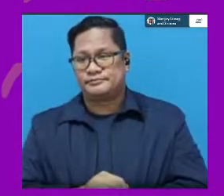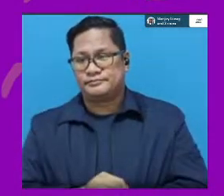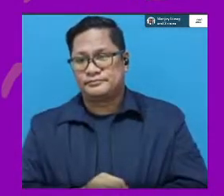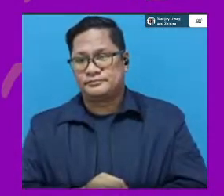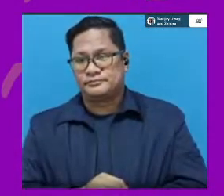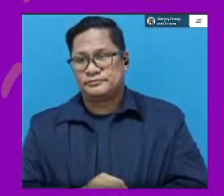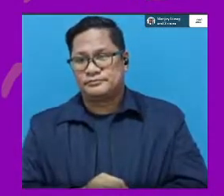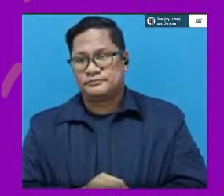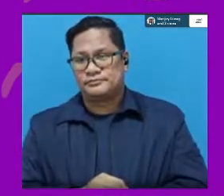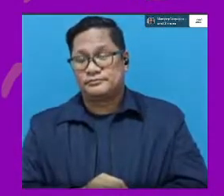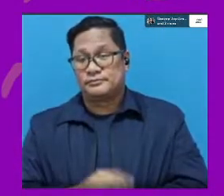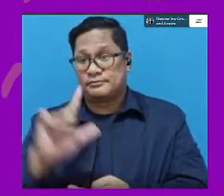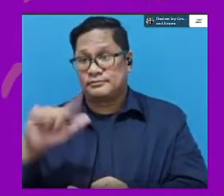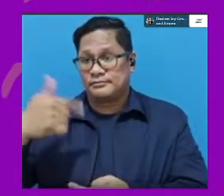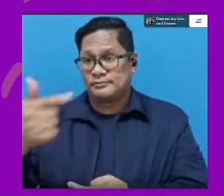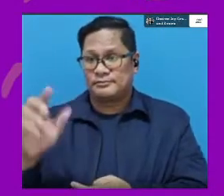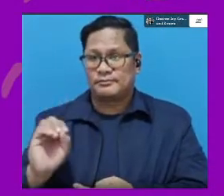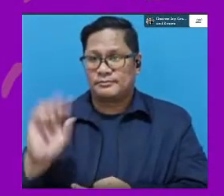Next slide, please.